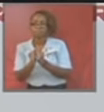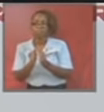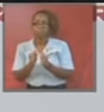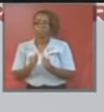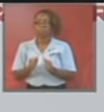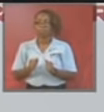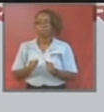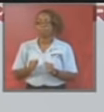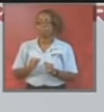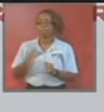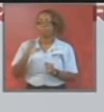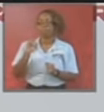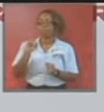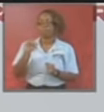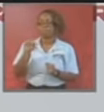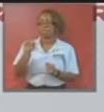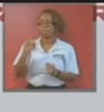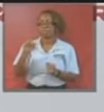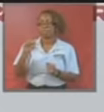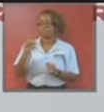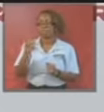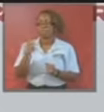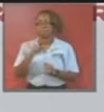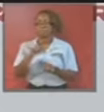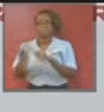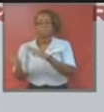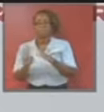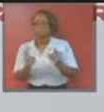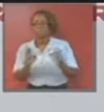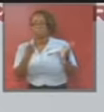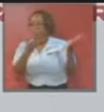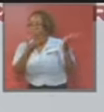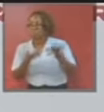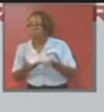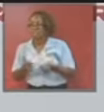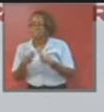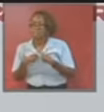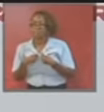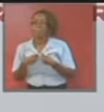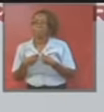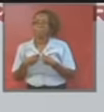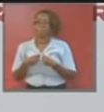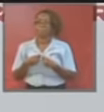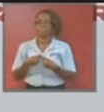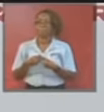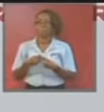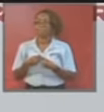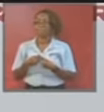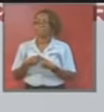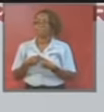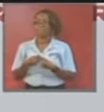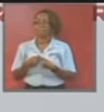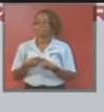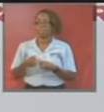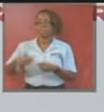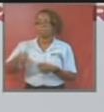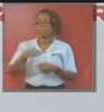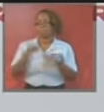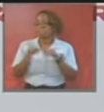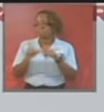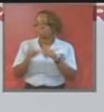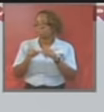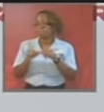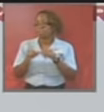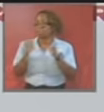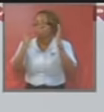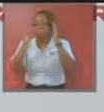to the state of readiness, we are looking at readiness for multiple storage conditions for different vaccines. For example, we are looking at the 2 to